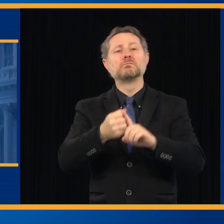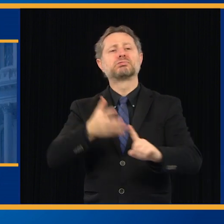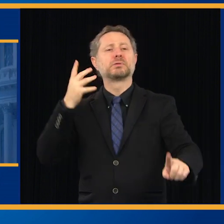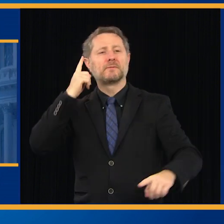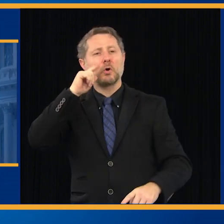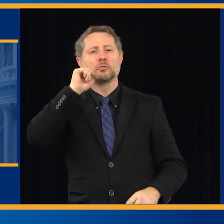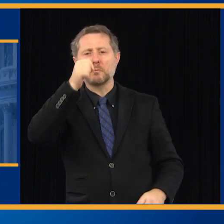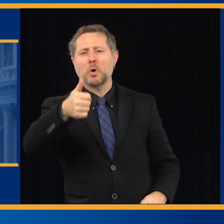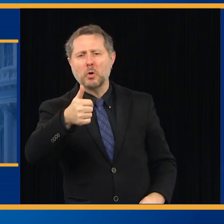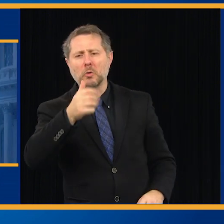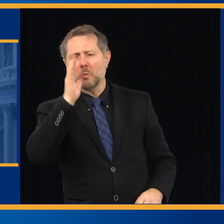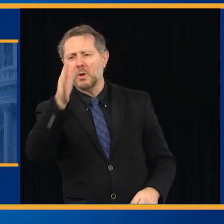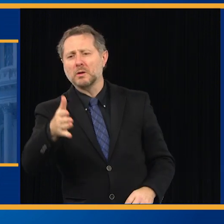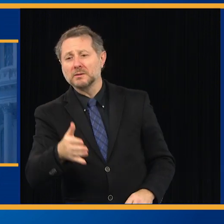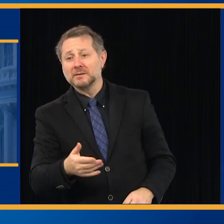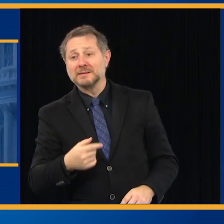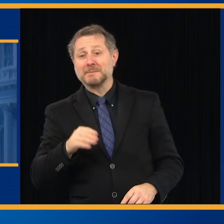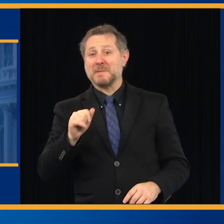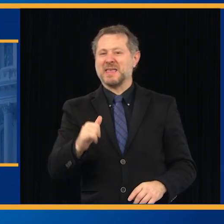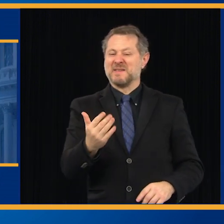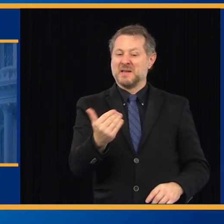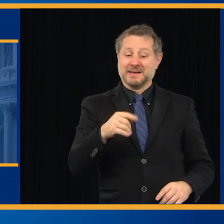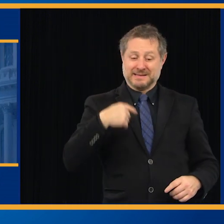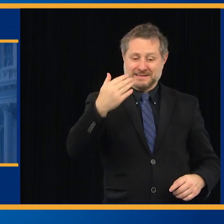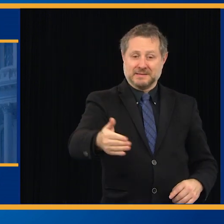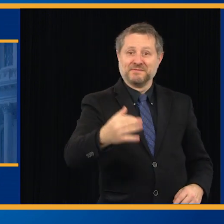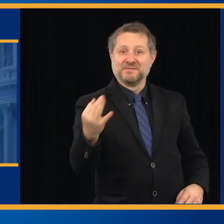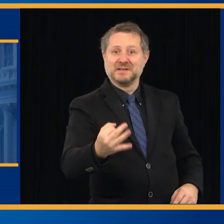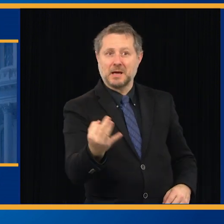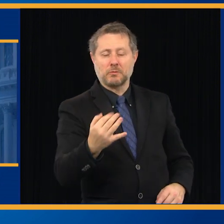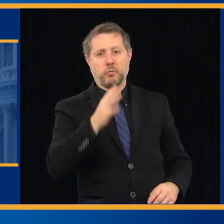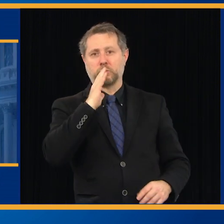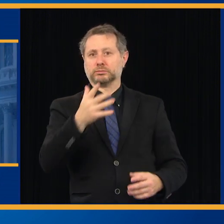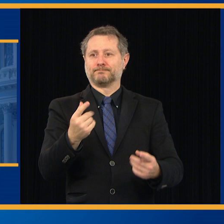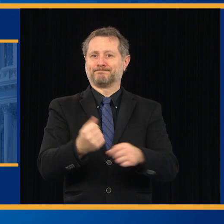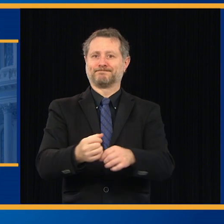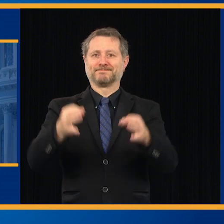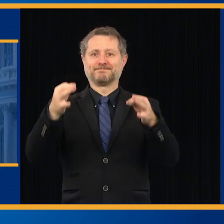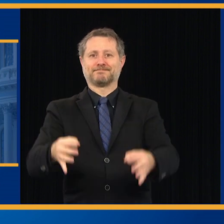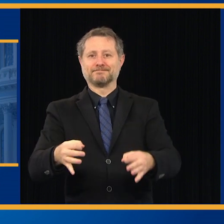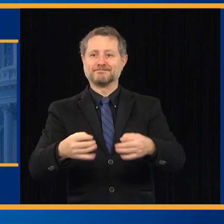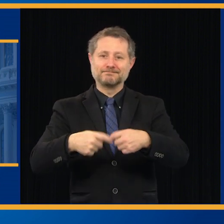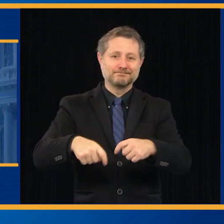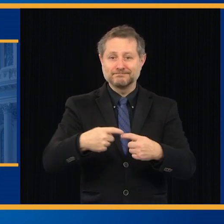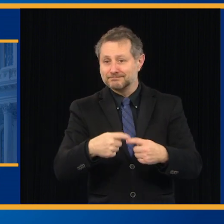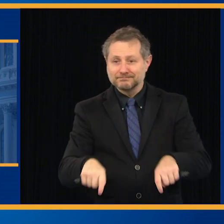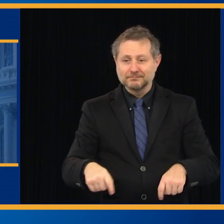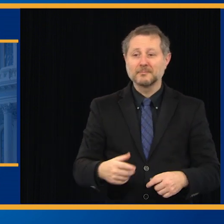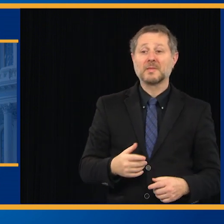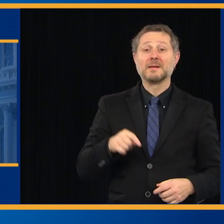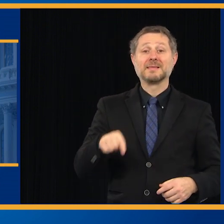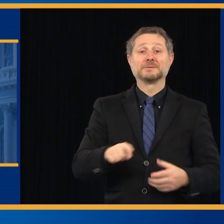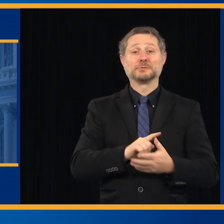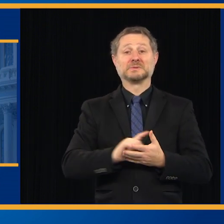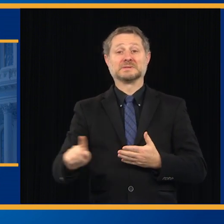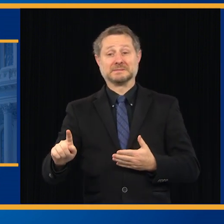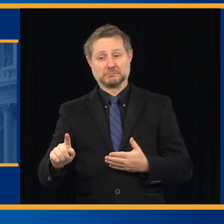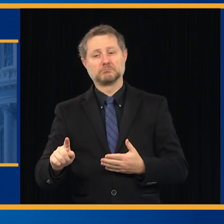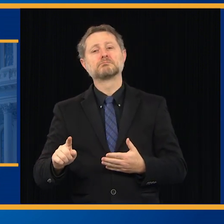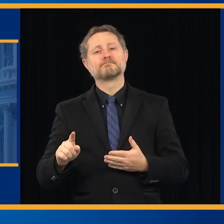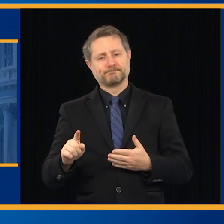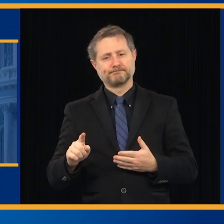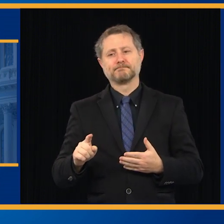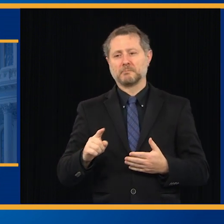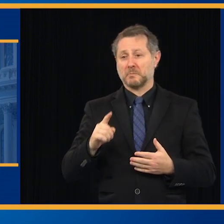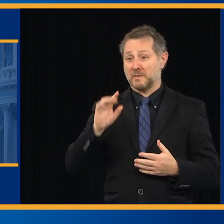15th comes at the end of the week. Also, this week, Washington is going to be considering